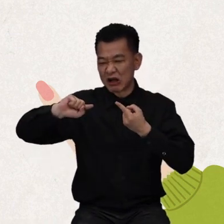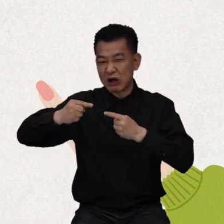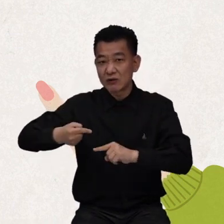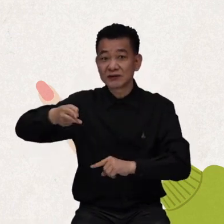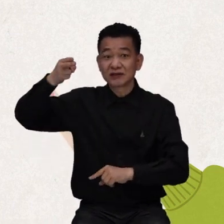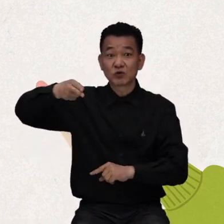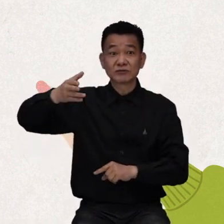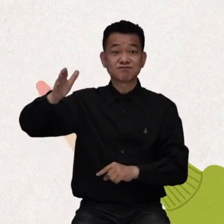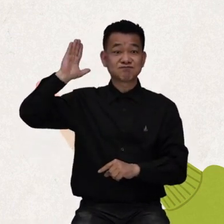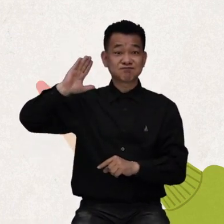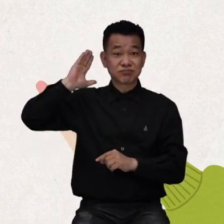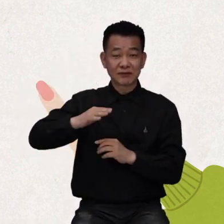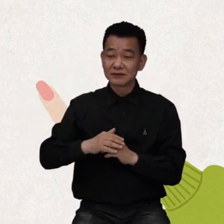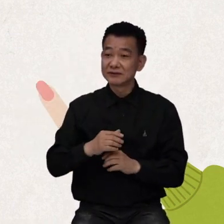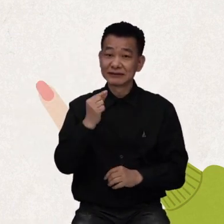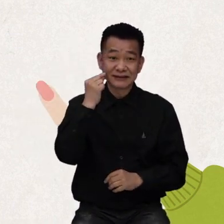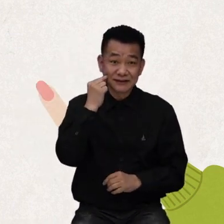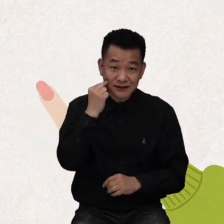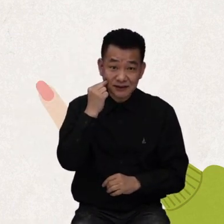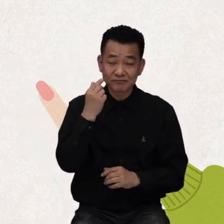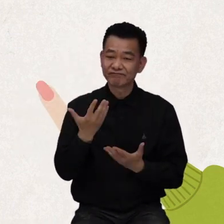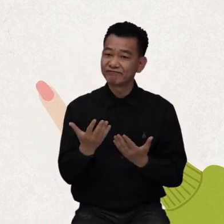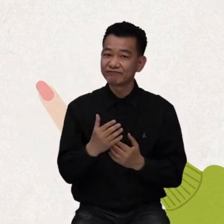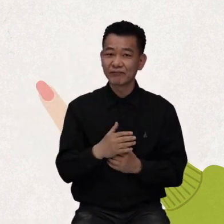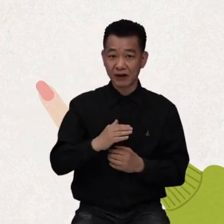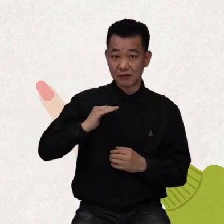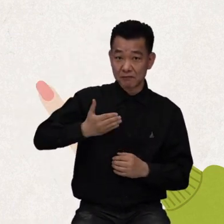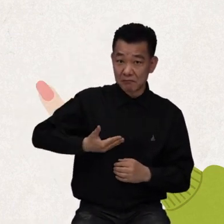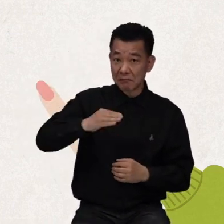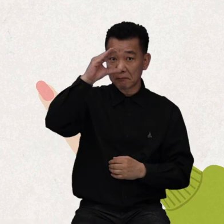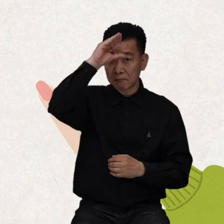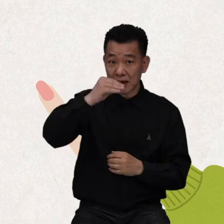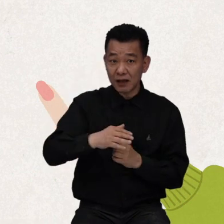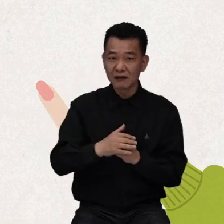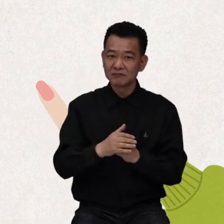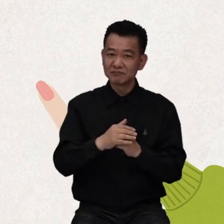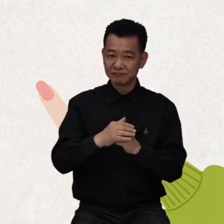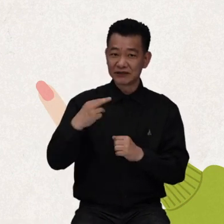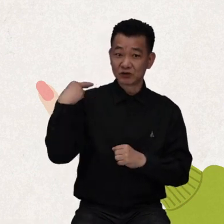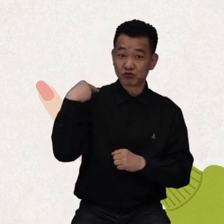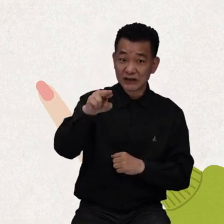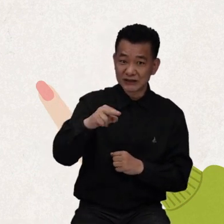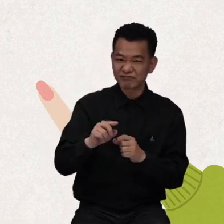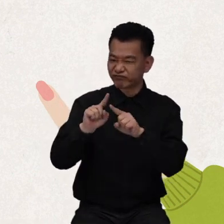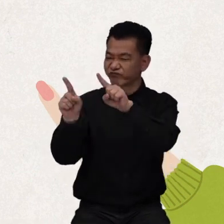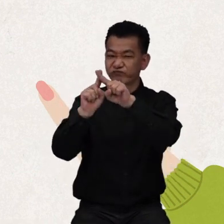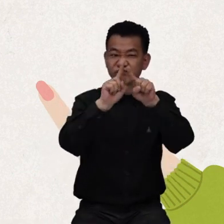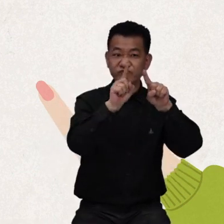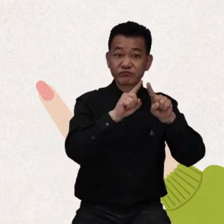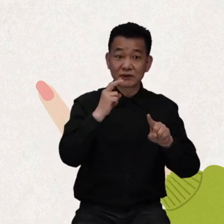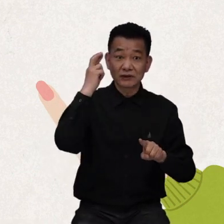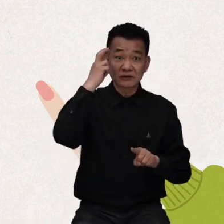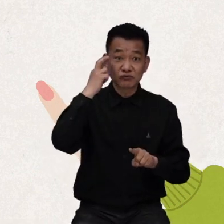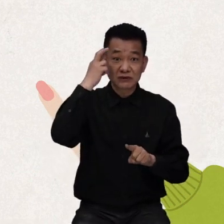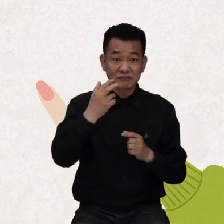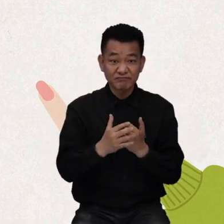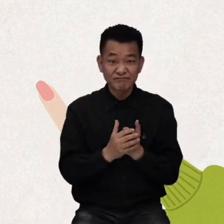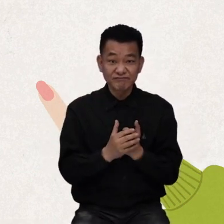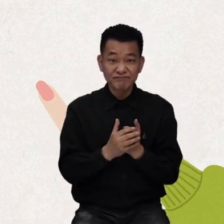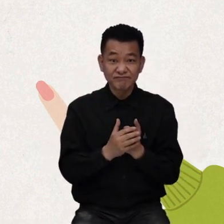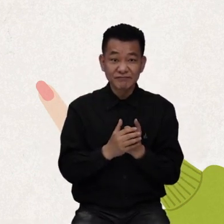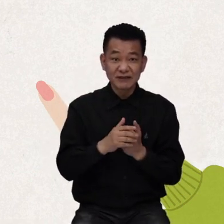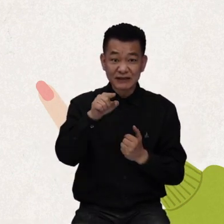People were oppressed for having different skin color, gender, religion, etc., and for being as a